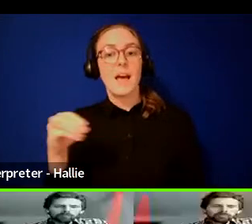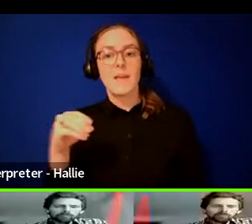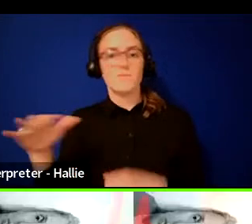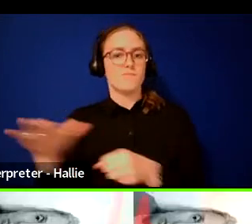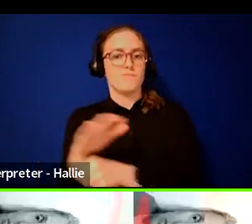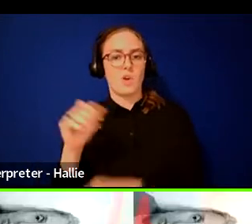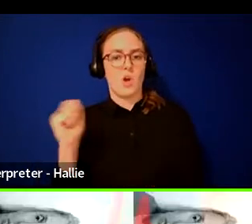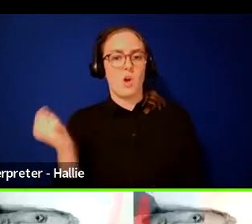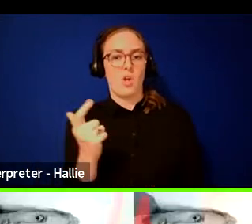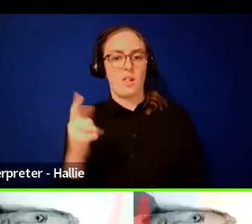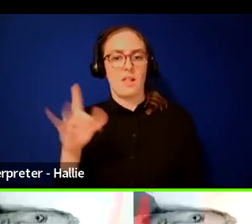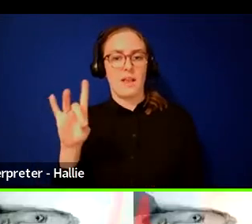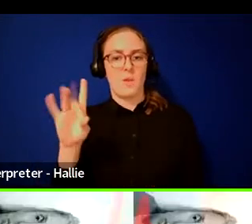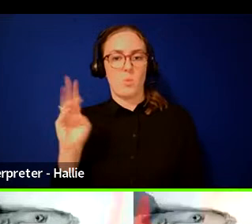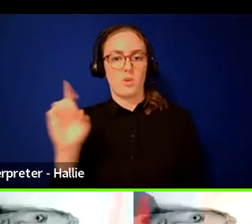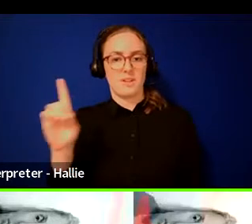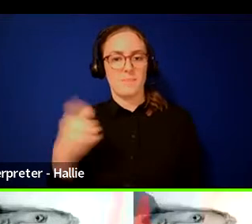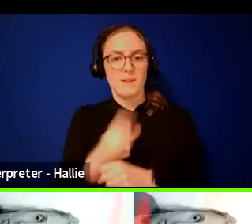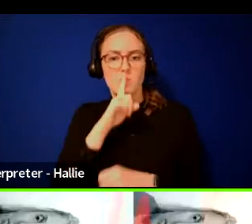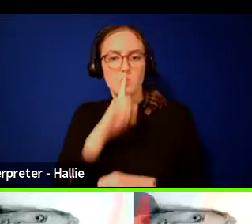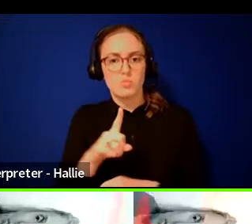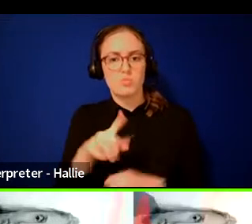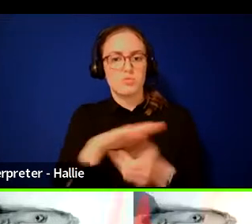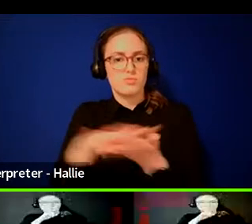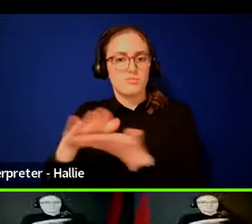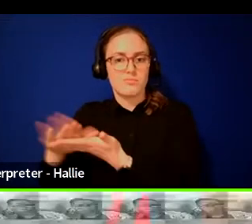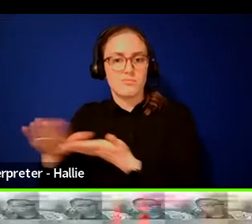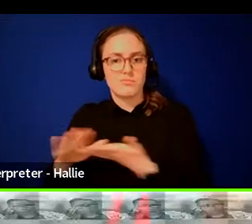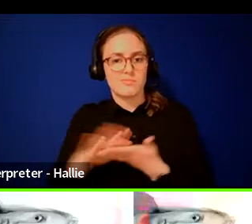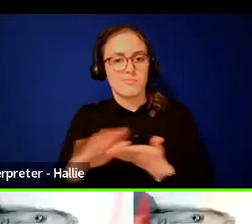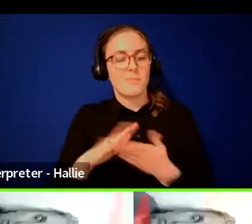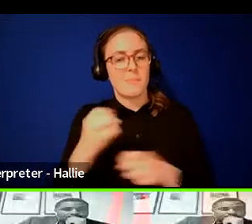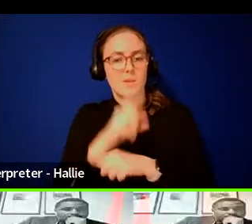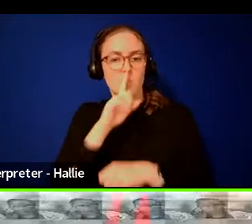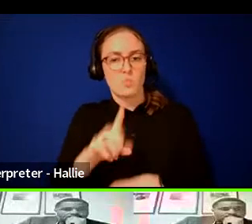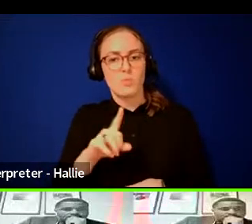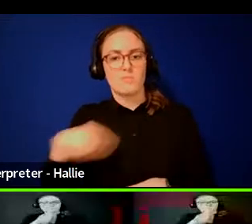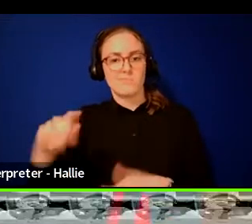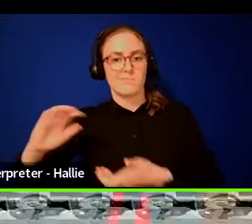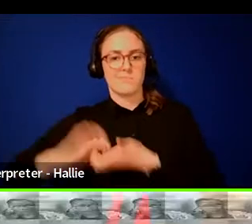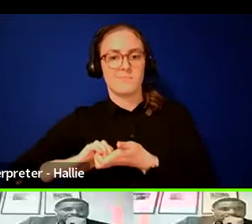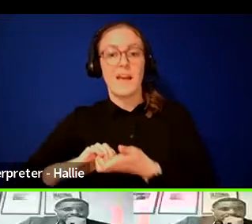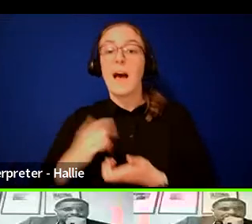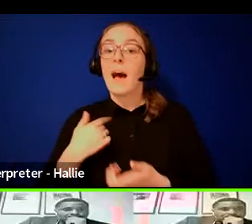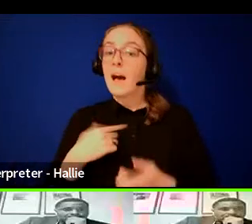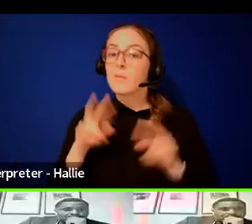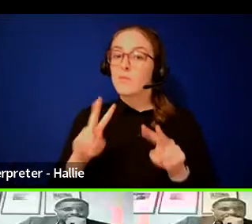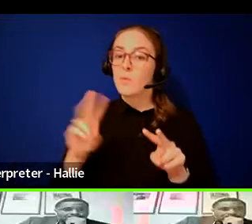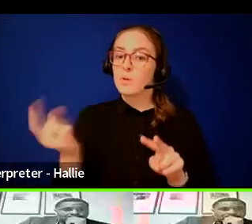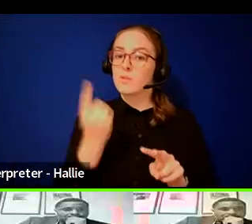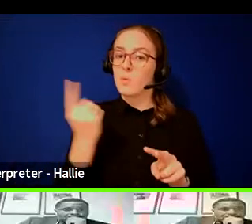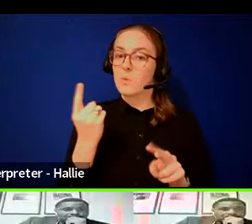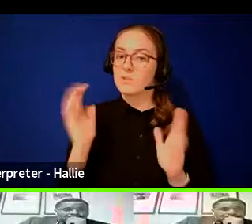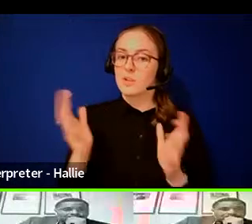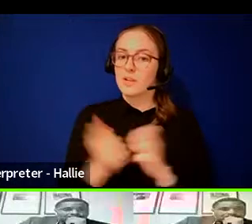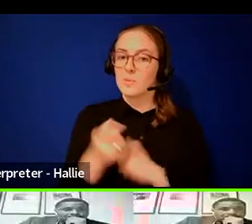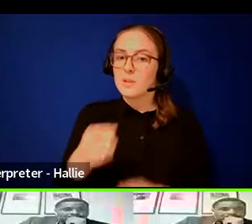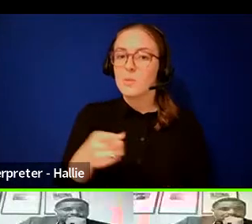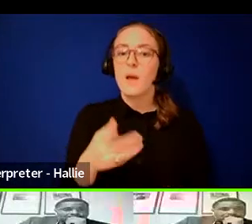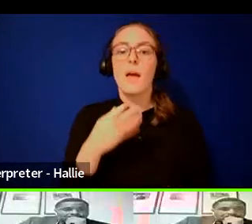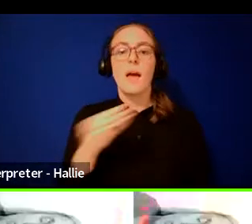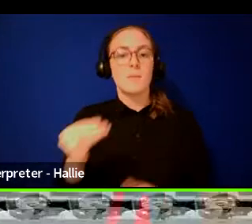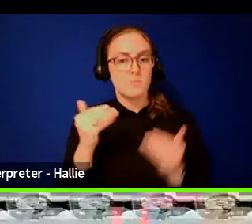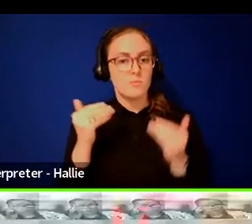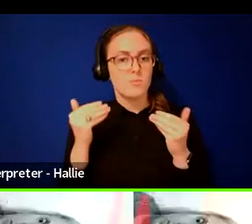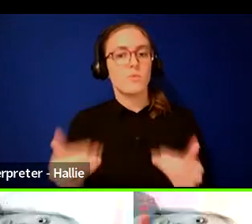us. So thank you. And I look forward to, as always, to chatting with you and to moving forward to